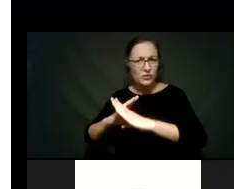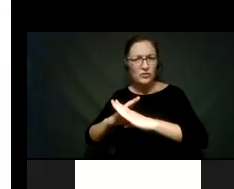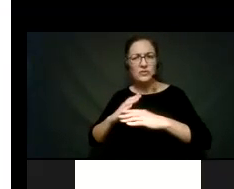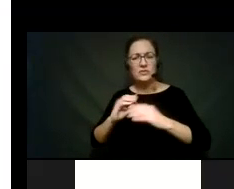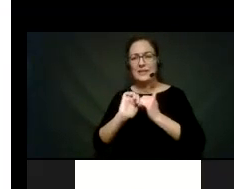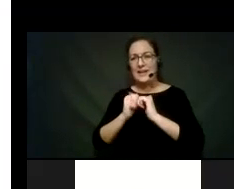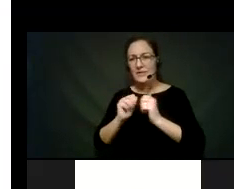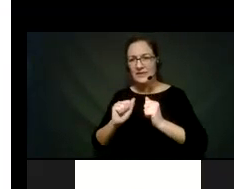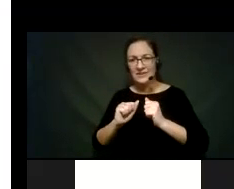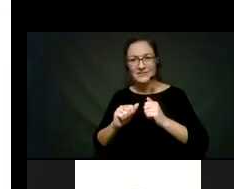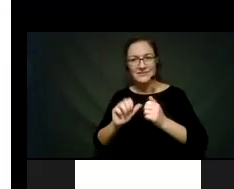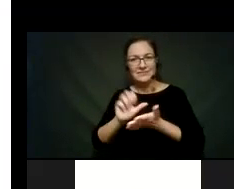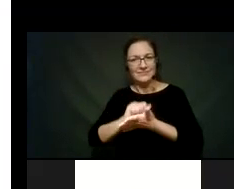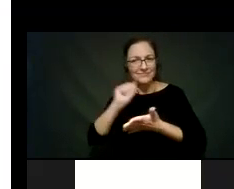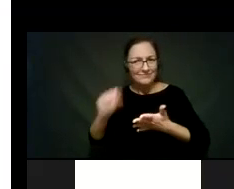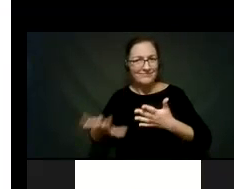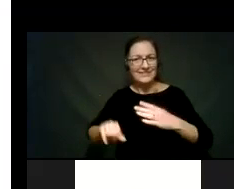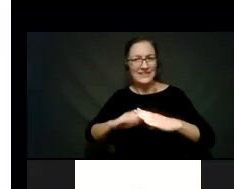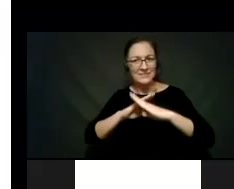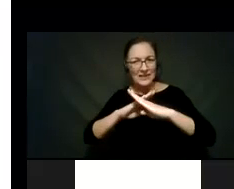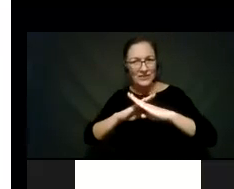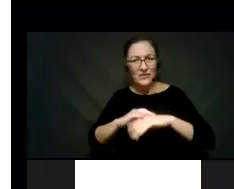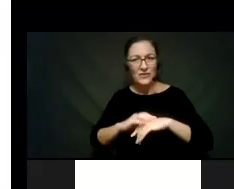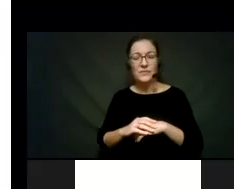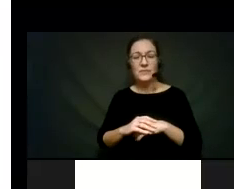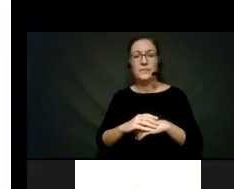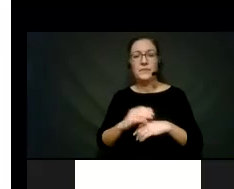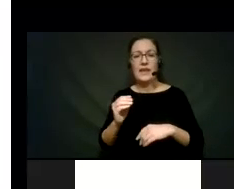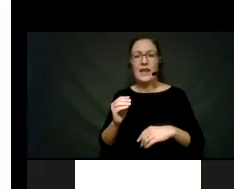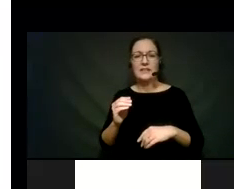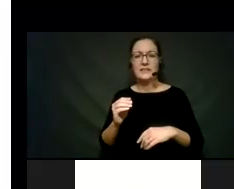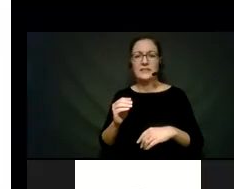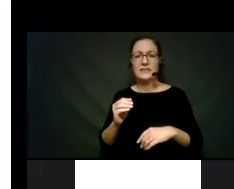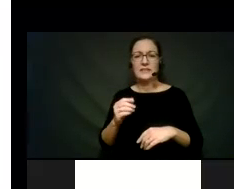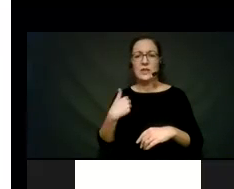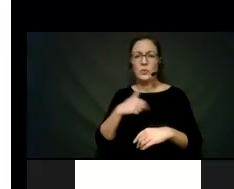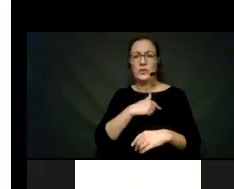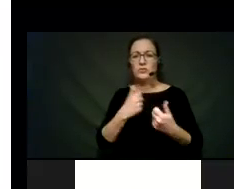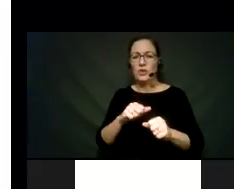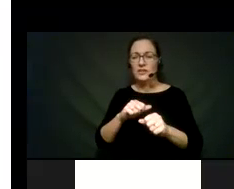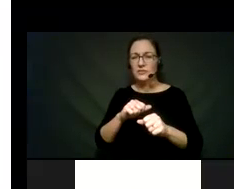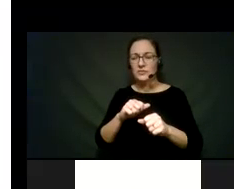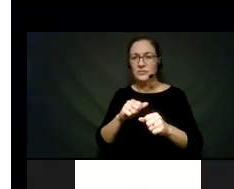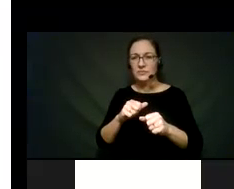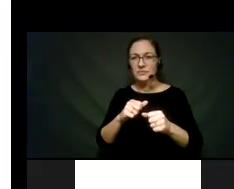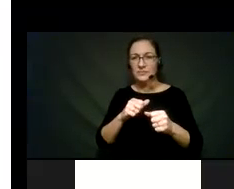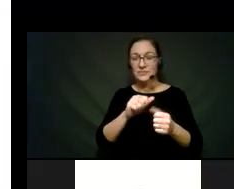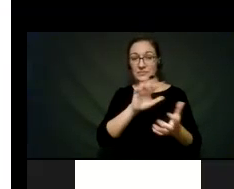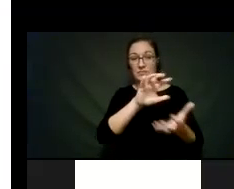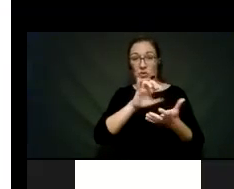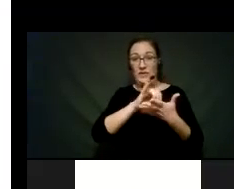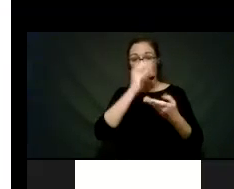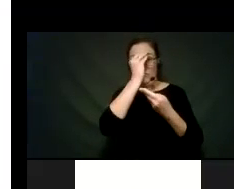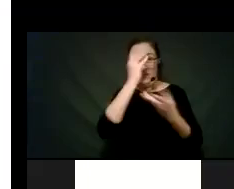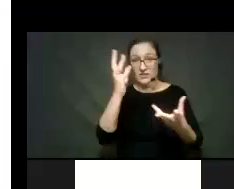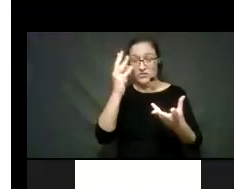them. And we are incorporating that guidance and information back to our local